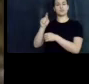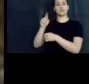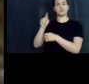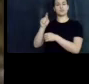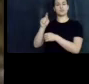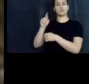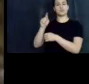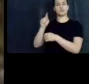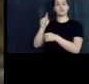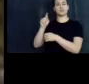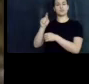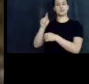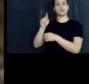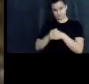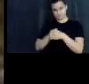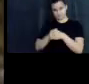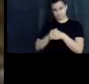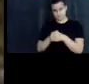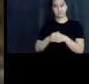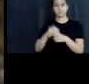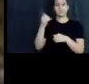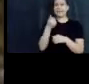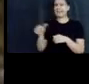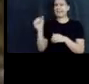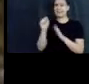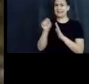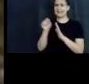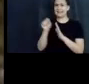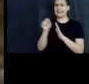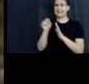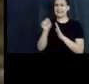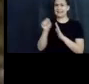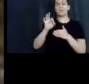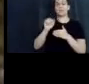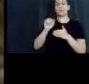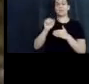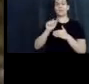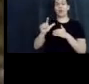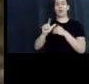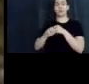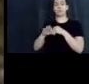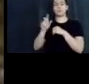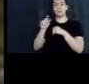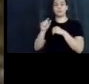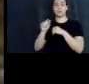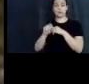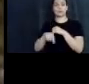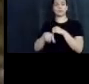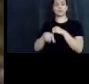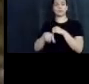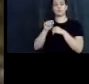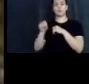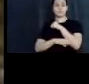applying for, typically any semester past fall 2020, then this is going to be the process for you. If you are a transfer student,